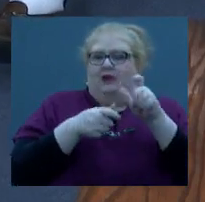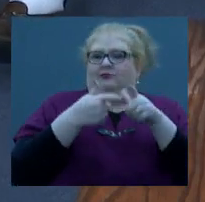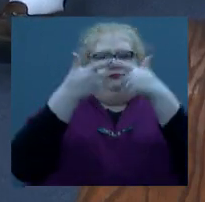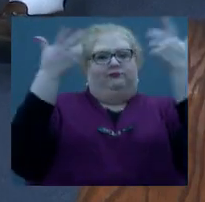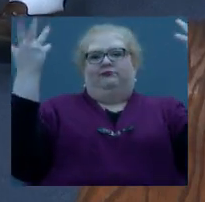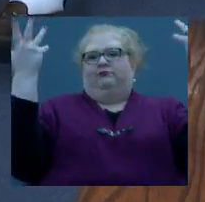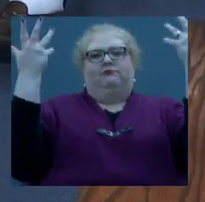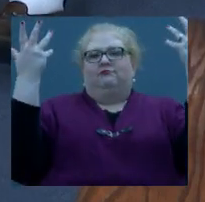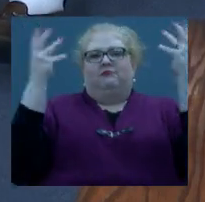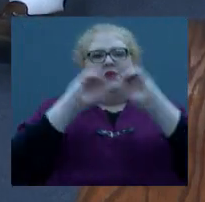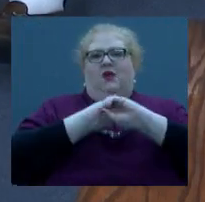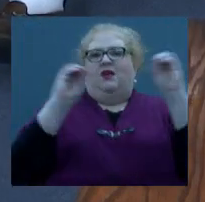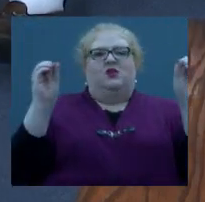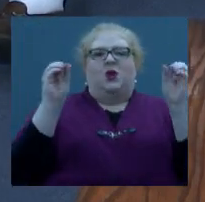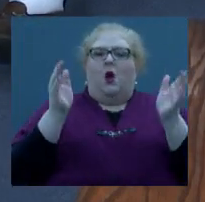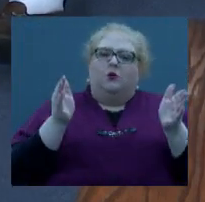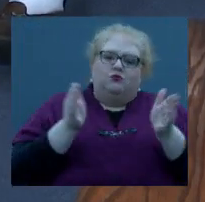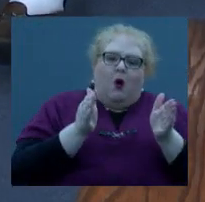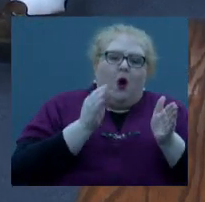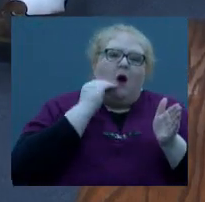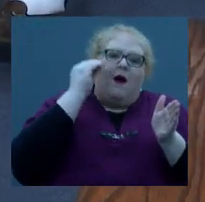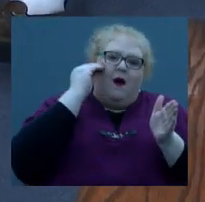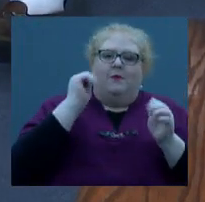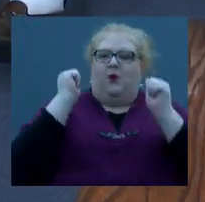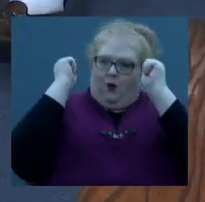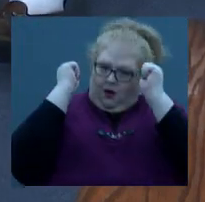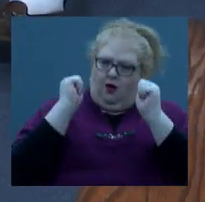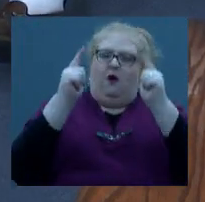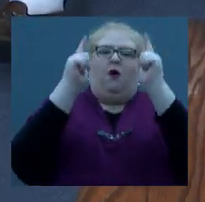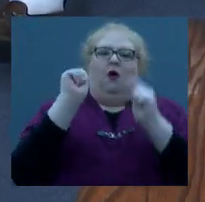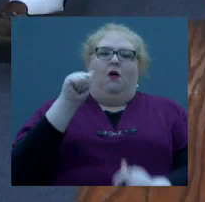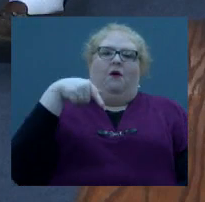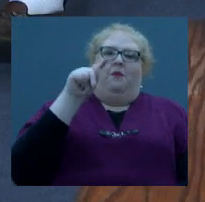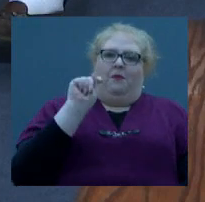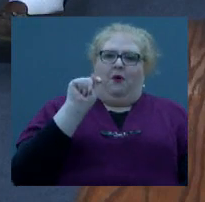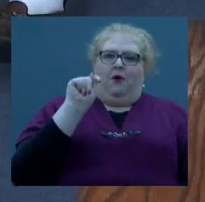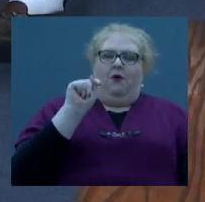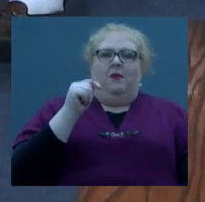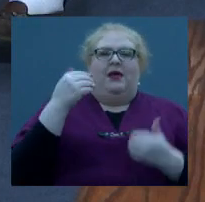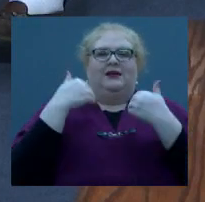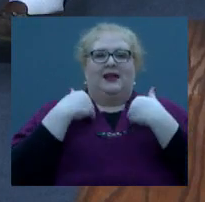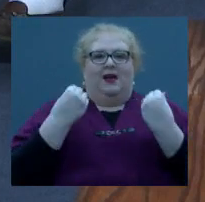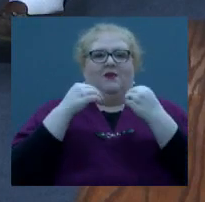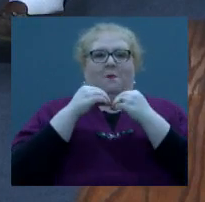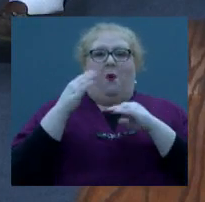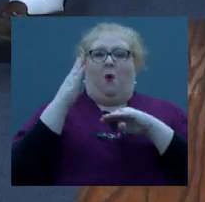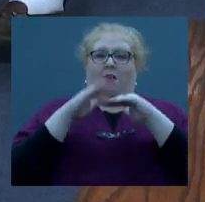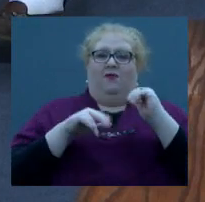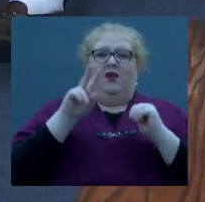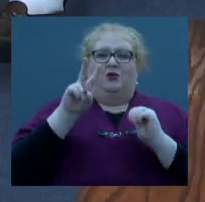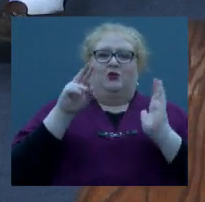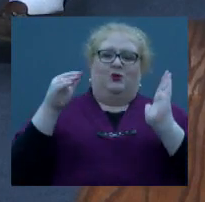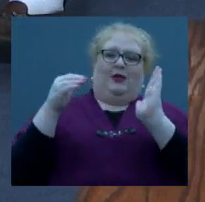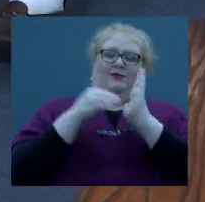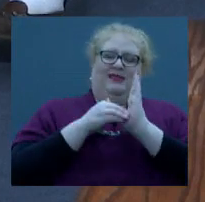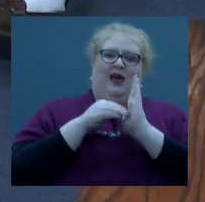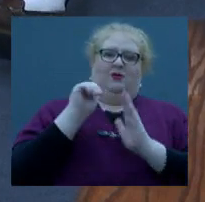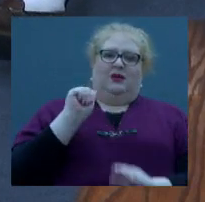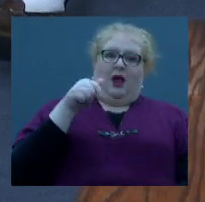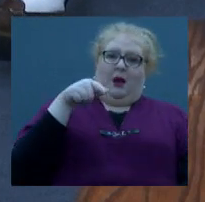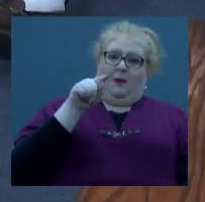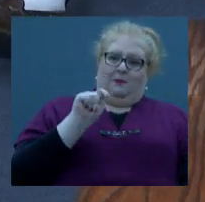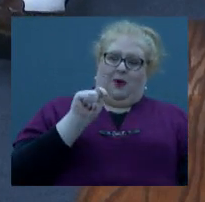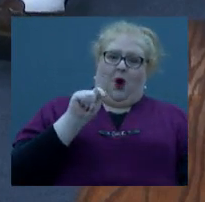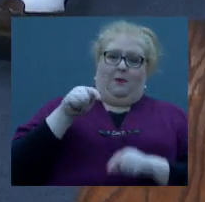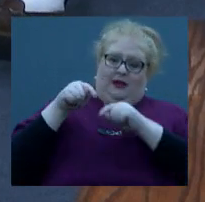there will be no little patio homes. It'll be all apartments. And to have more than 2,000 apartments